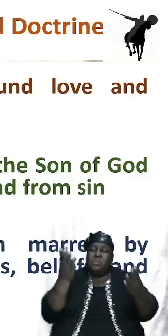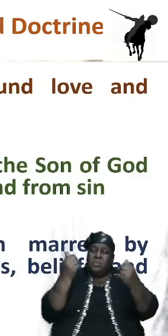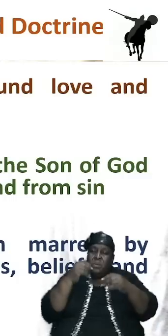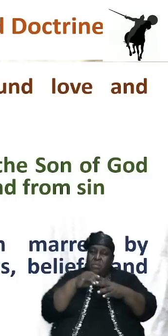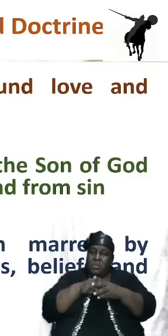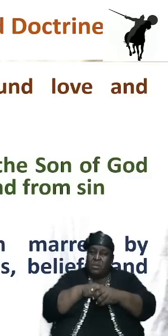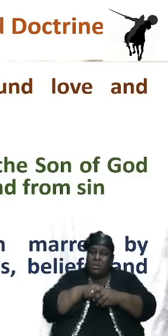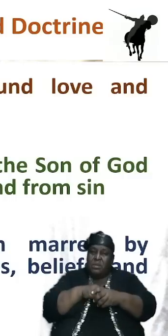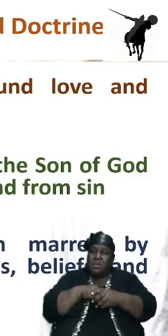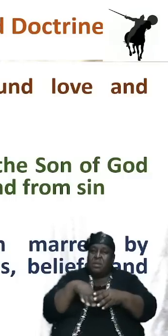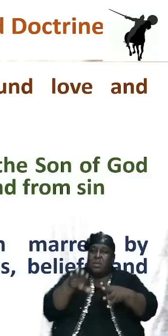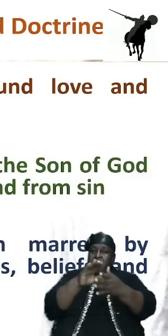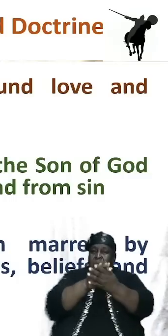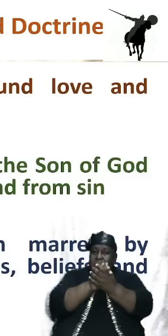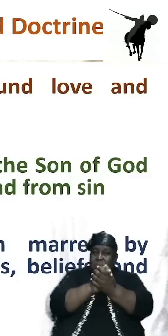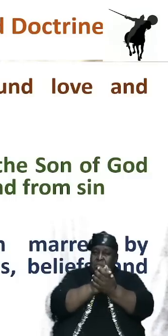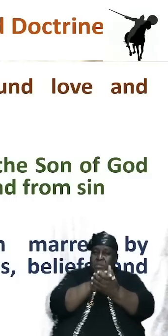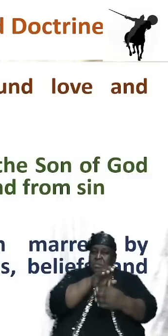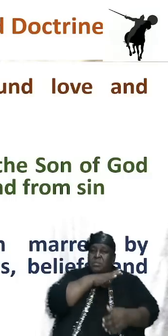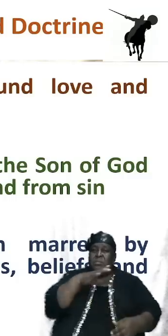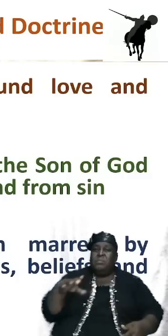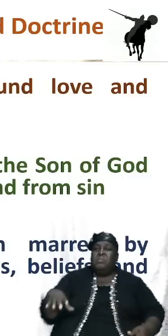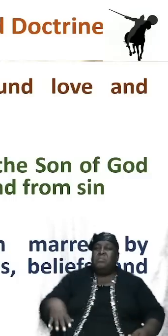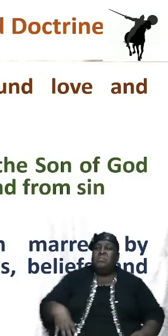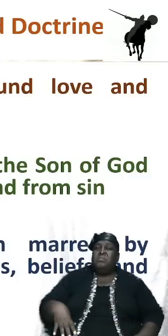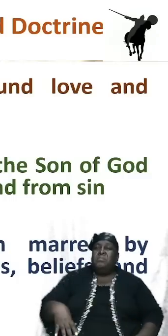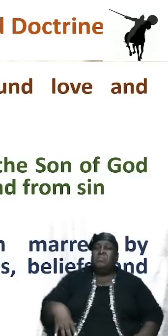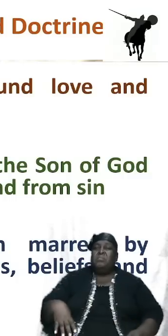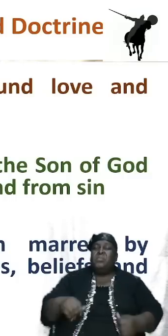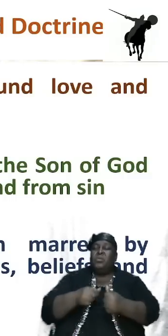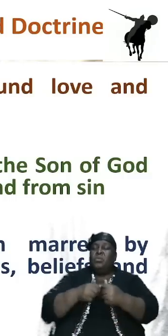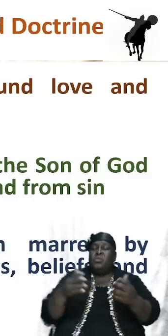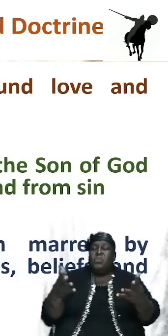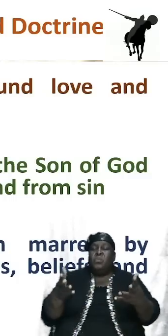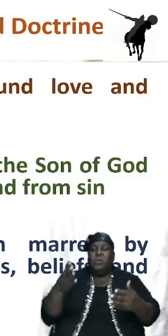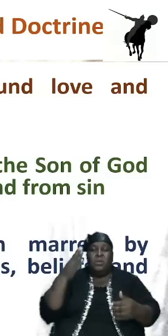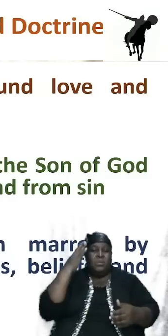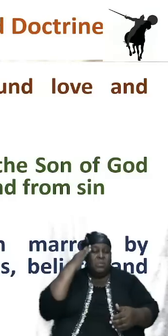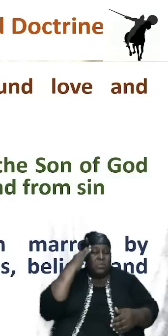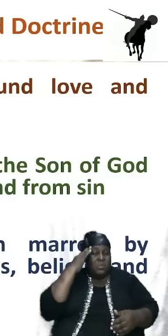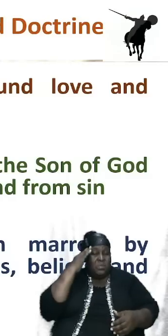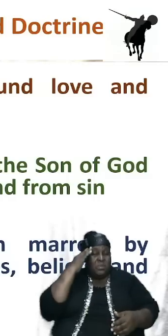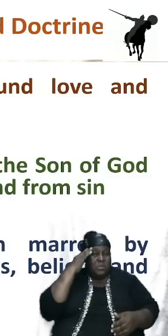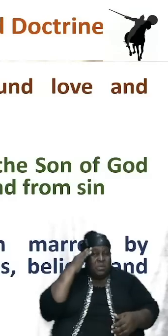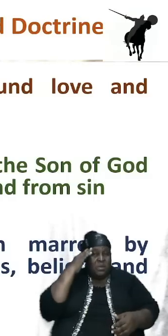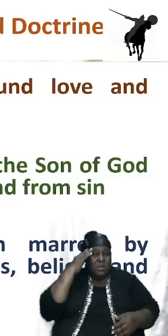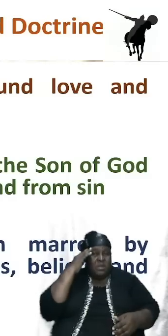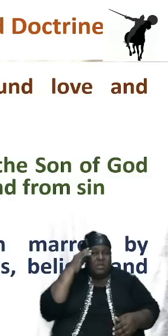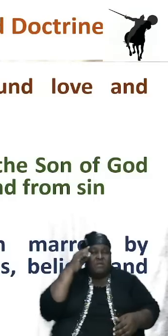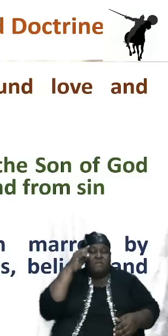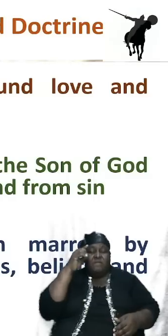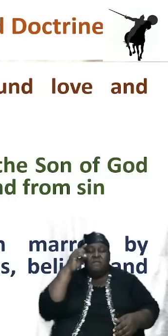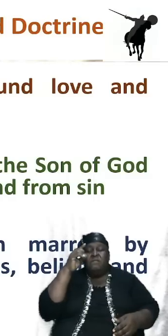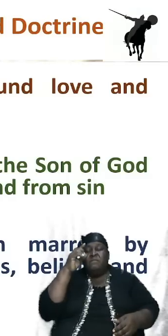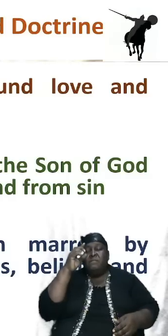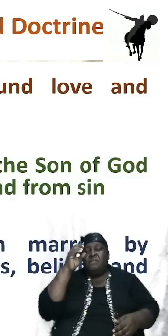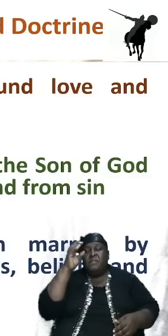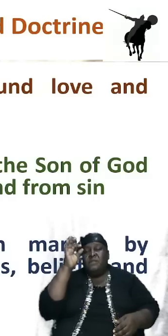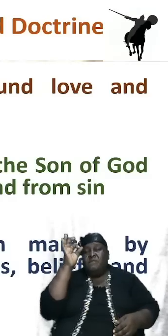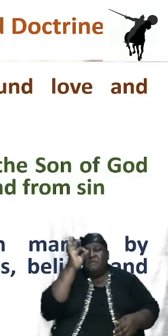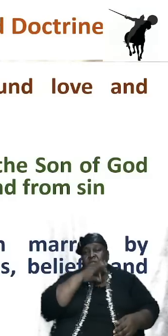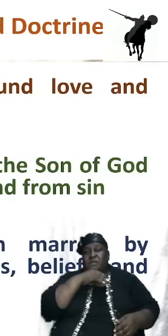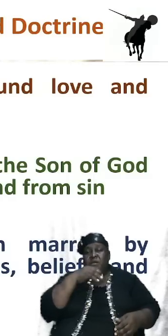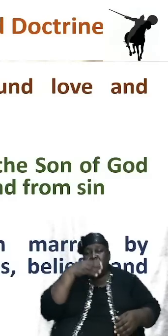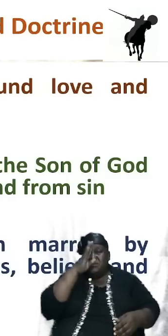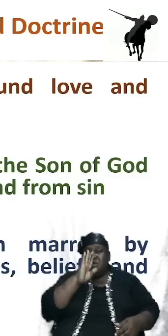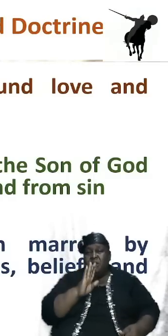to marry Christianity, amen, with what they knew, paganism. And a lot of this has taken place over the